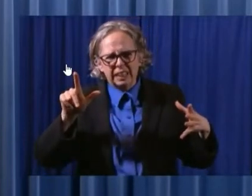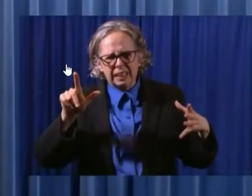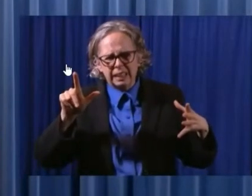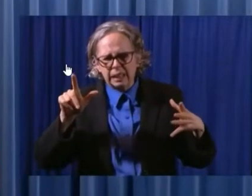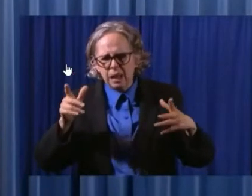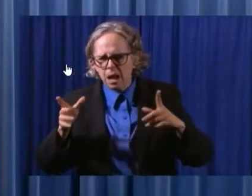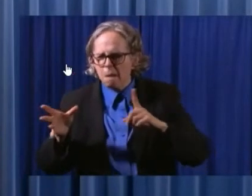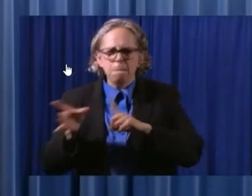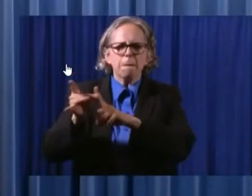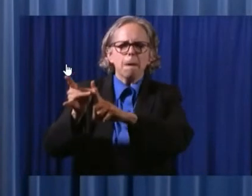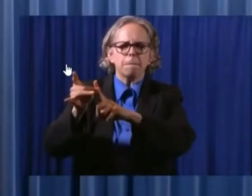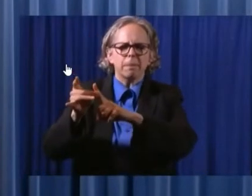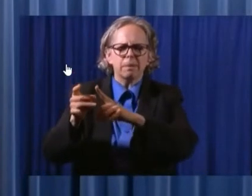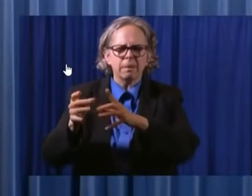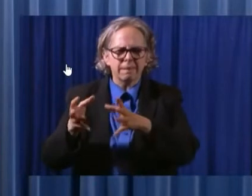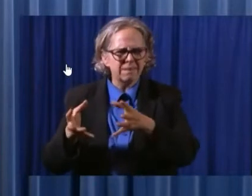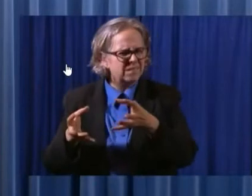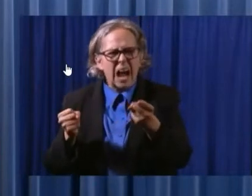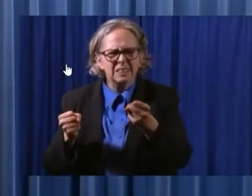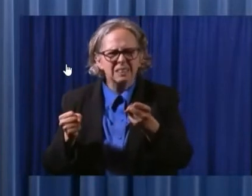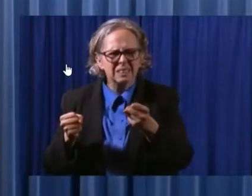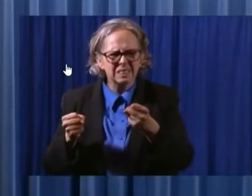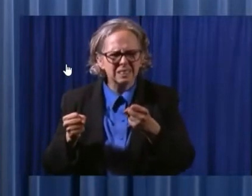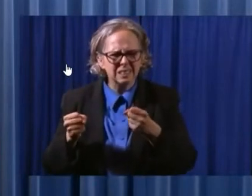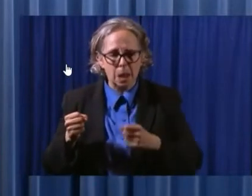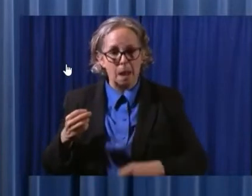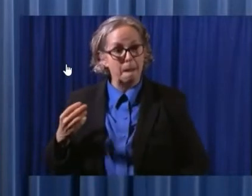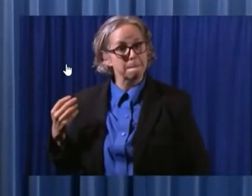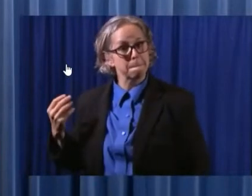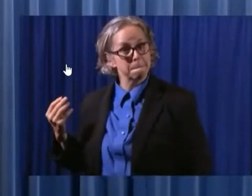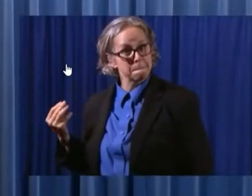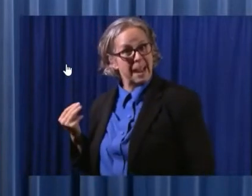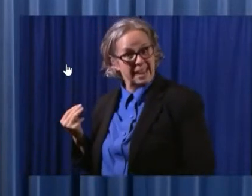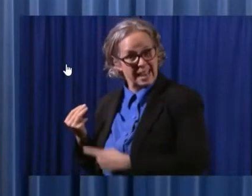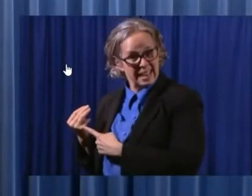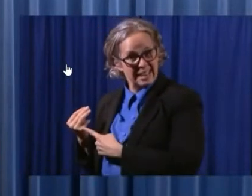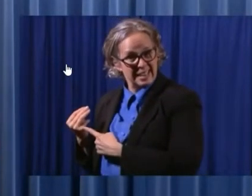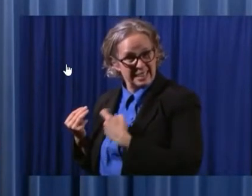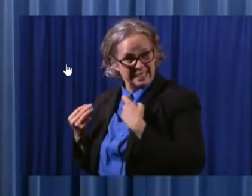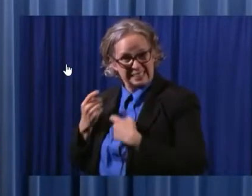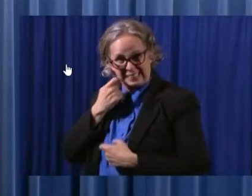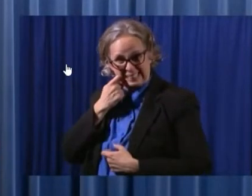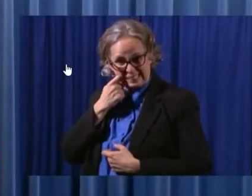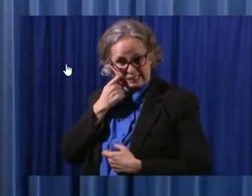between Monday's press conference and yesterday, Franklin County had more than 350 newly reported